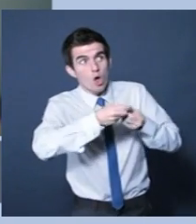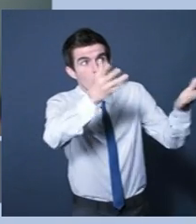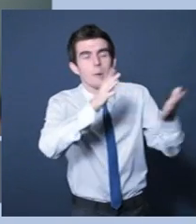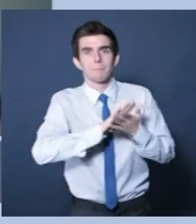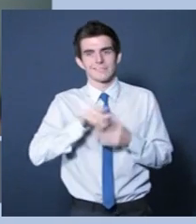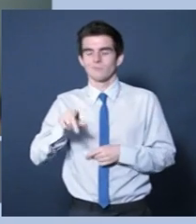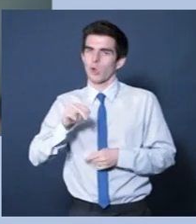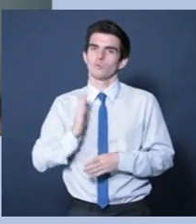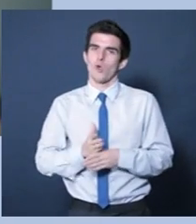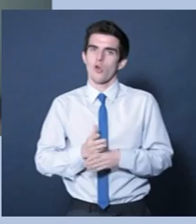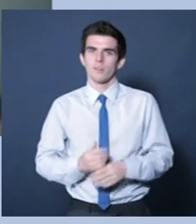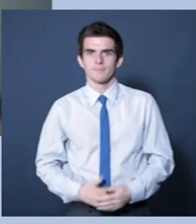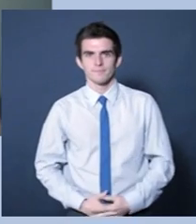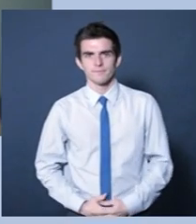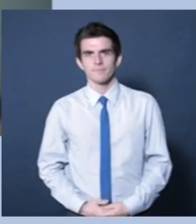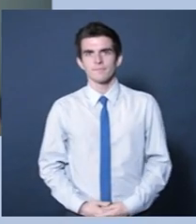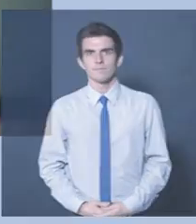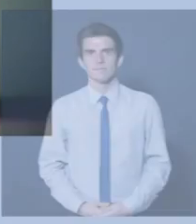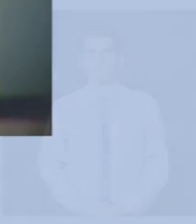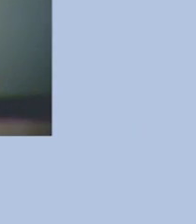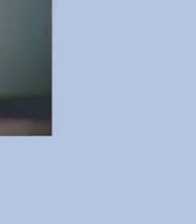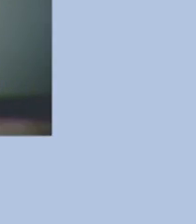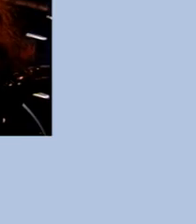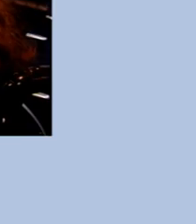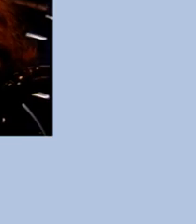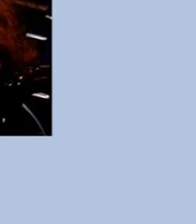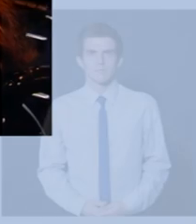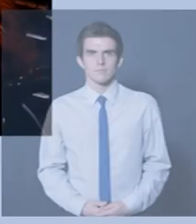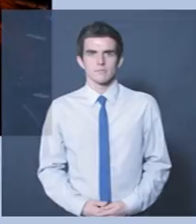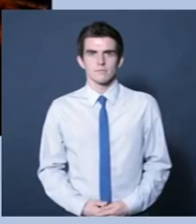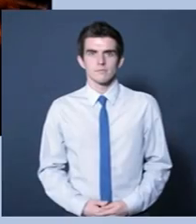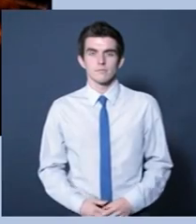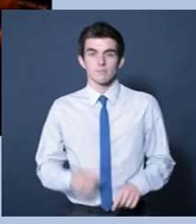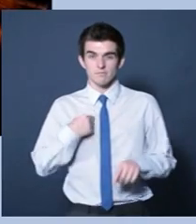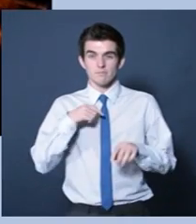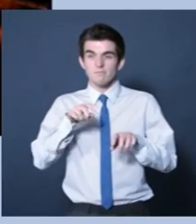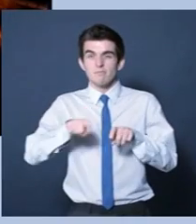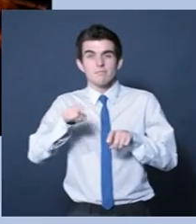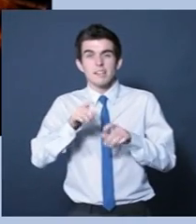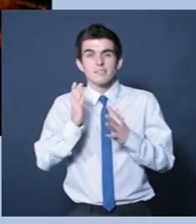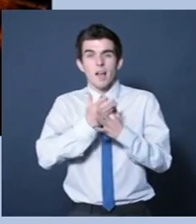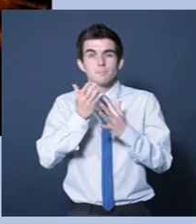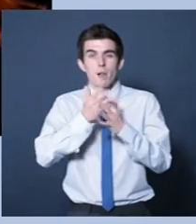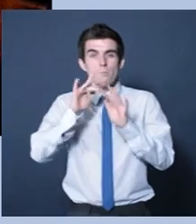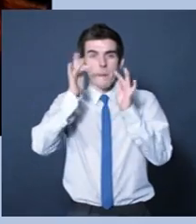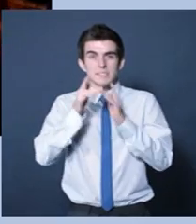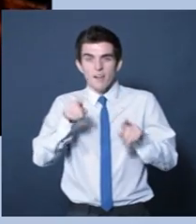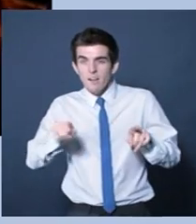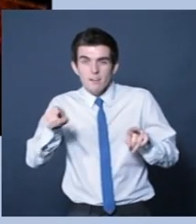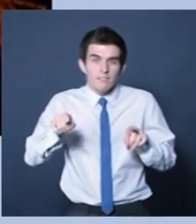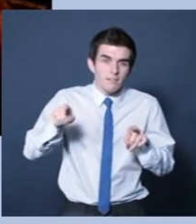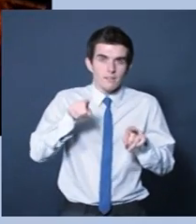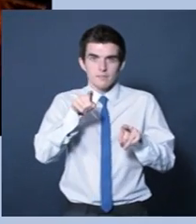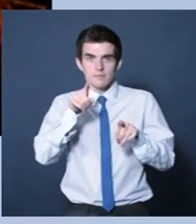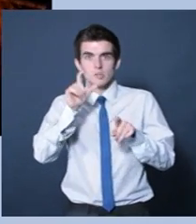the product doesn't work for the audience, the product doesn't work. When I hover over the accessibility tab, it says it opens in a